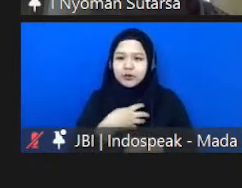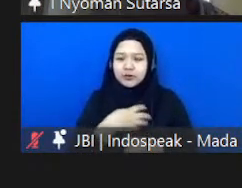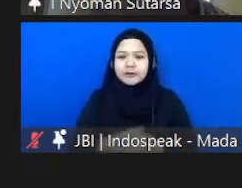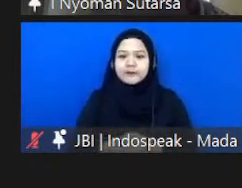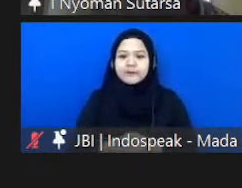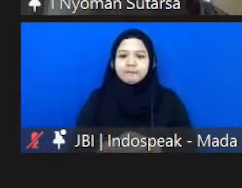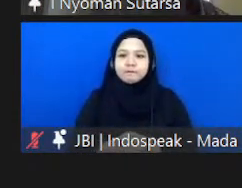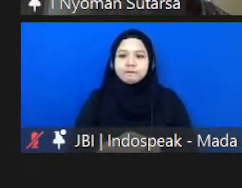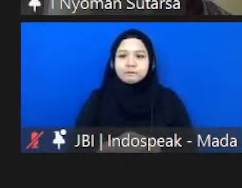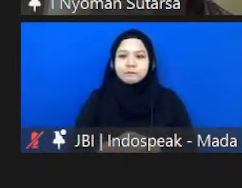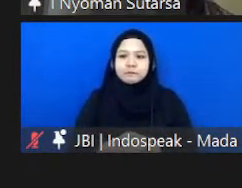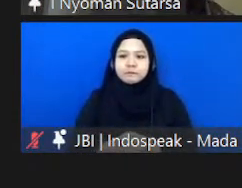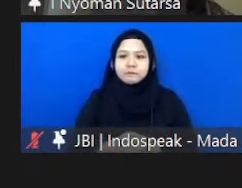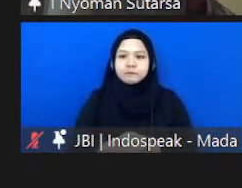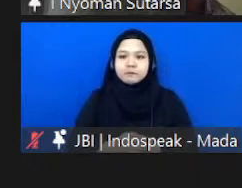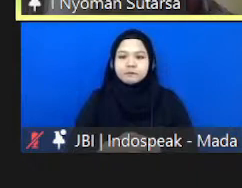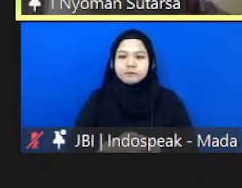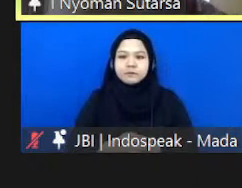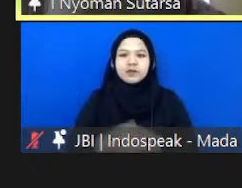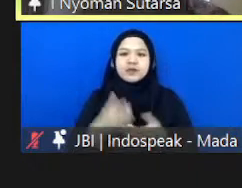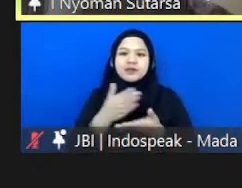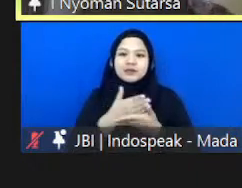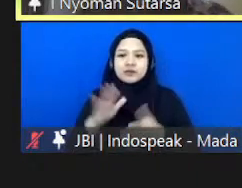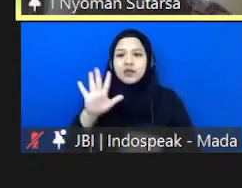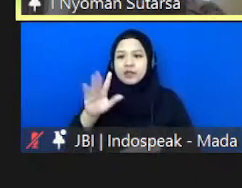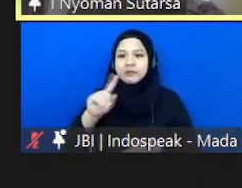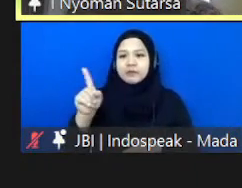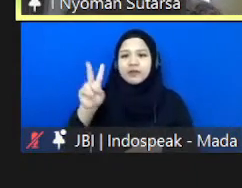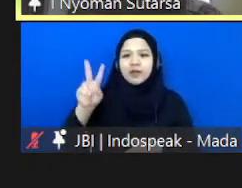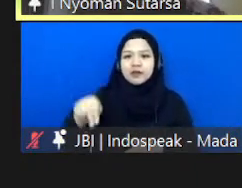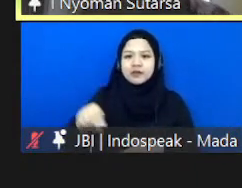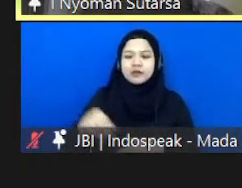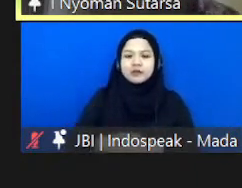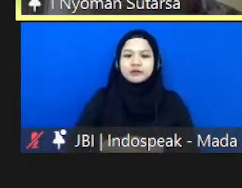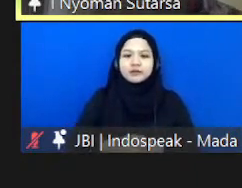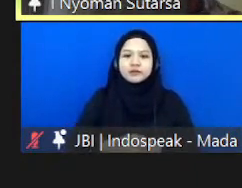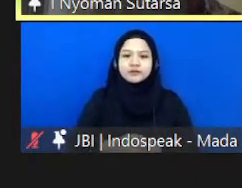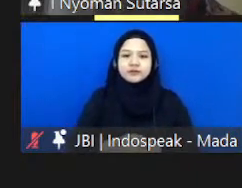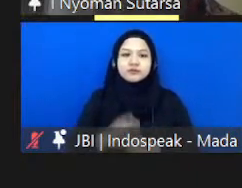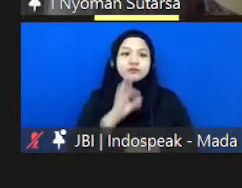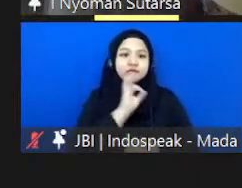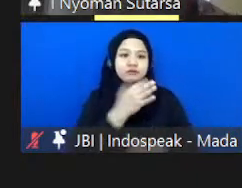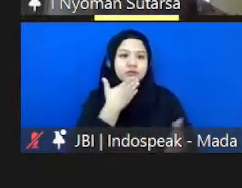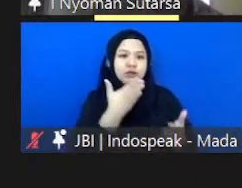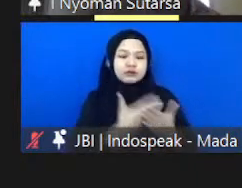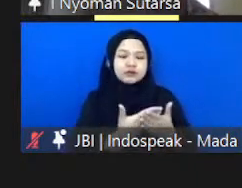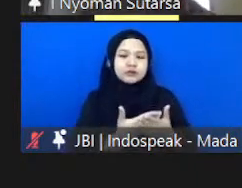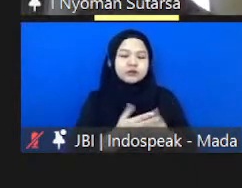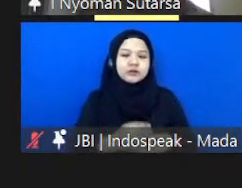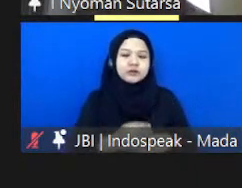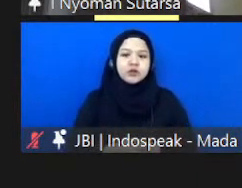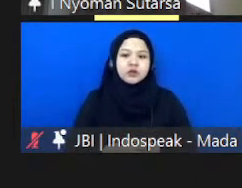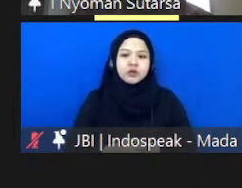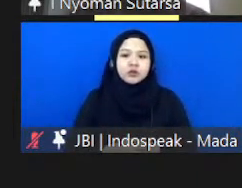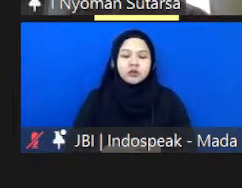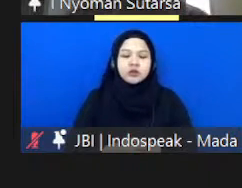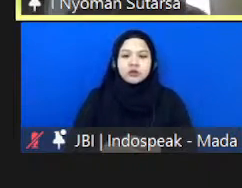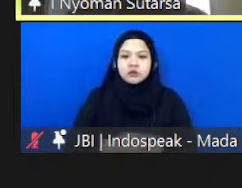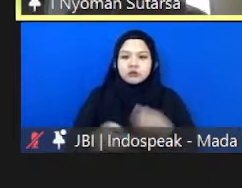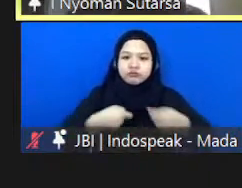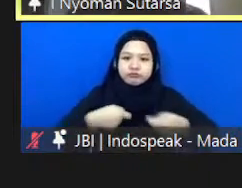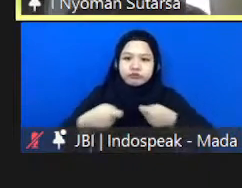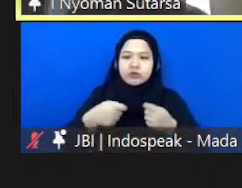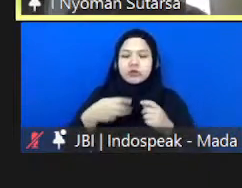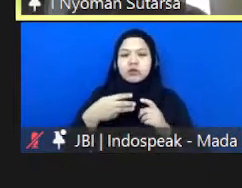5 minutes, Pak Sutarsa. Yes, I will be finished before that. Thank you. So the exercise of control by the health bureaucrats on